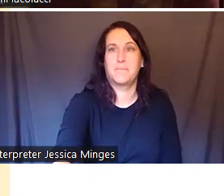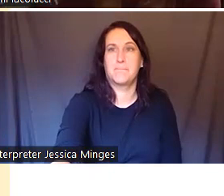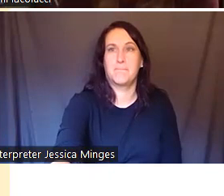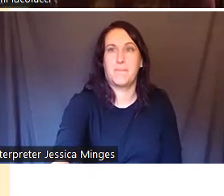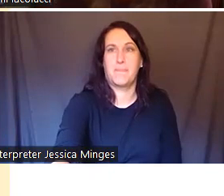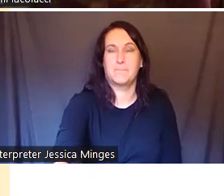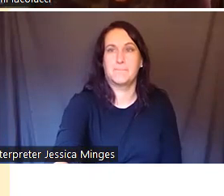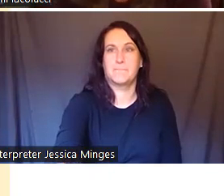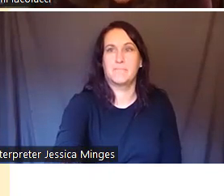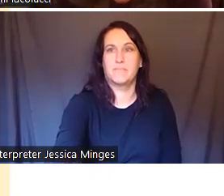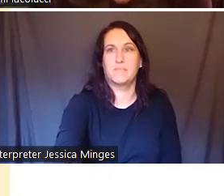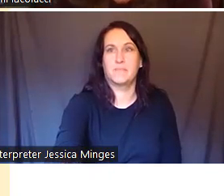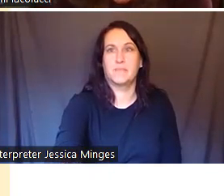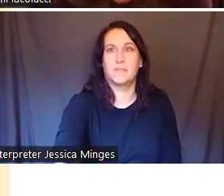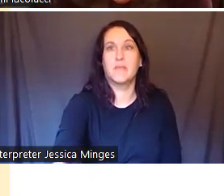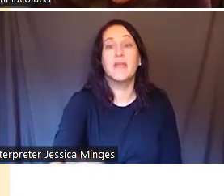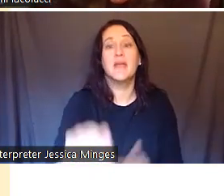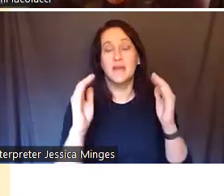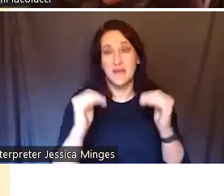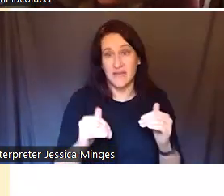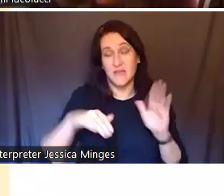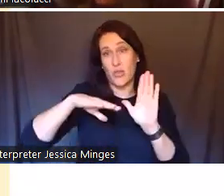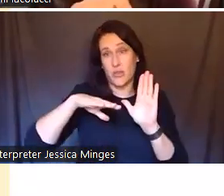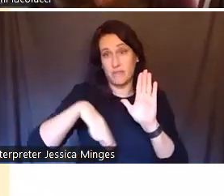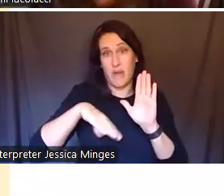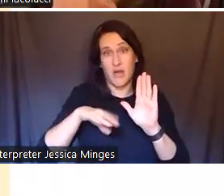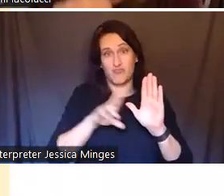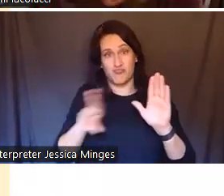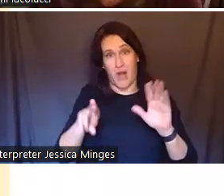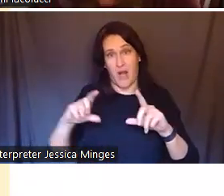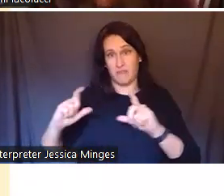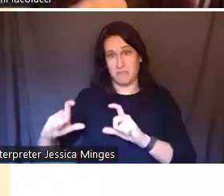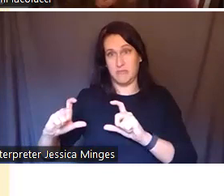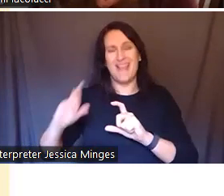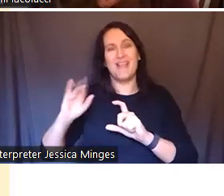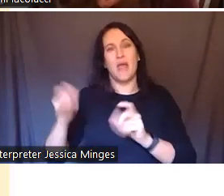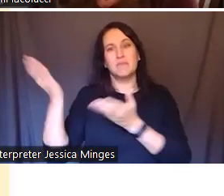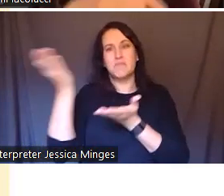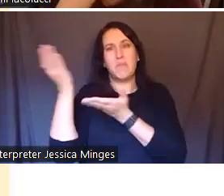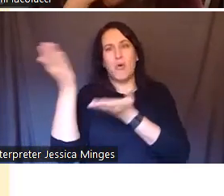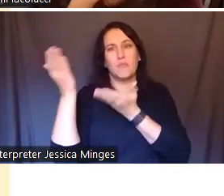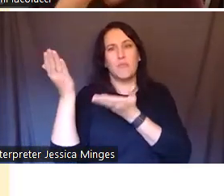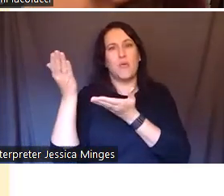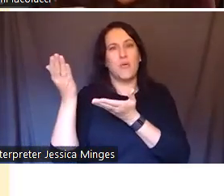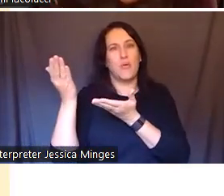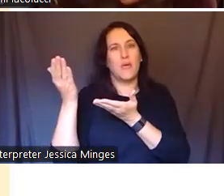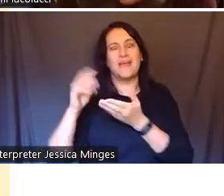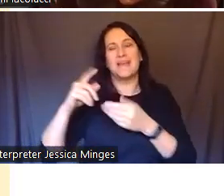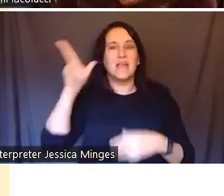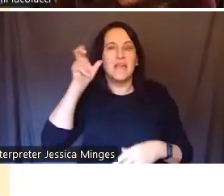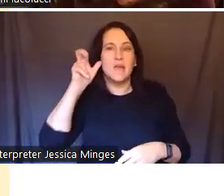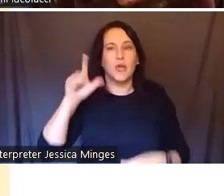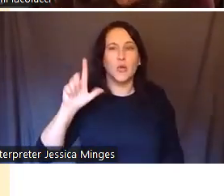This, if you can see down in the lower right-hand corner, that is a portable hearing loop, okay?